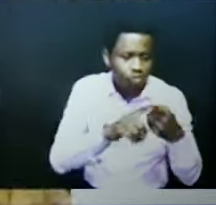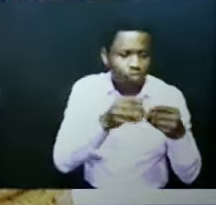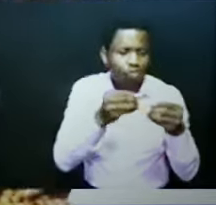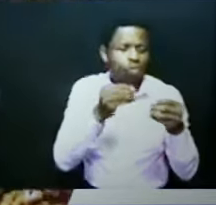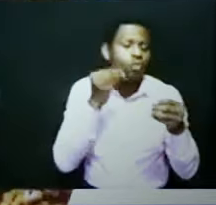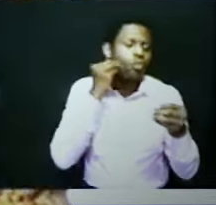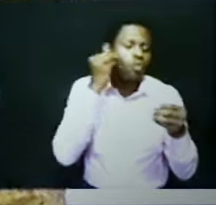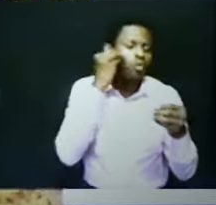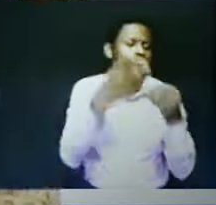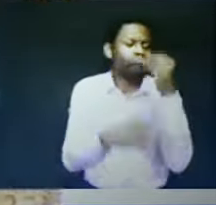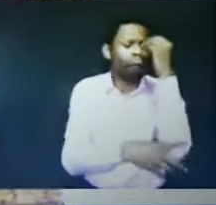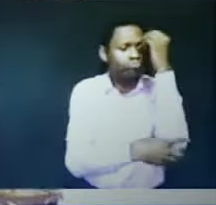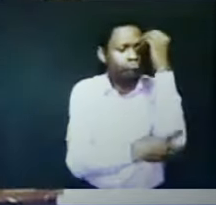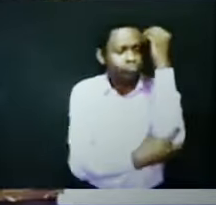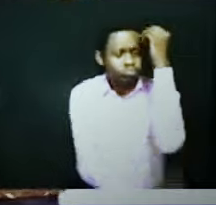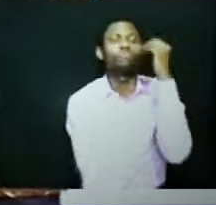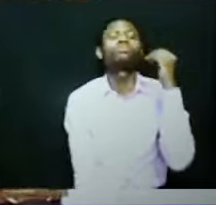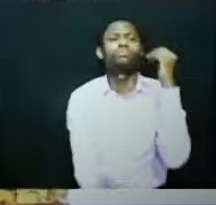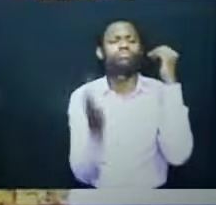poverty. It